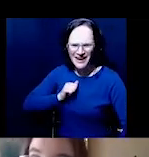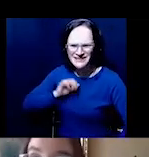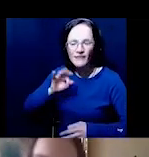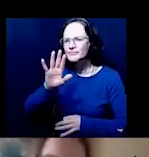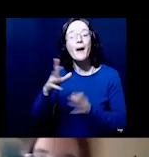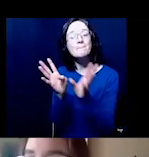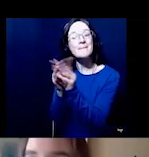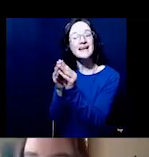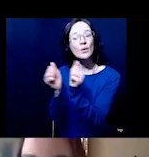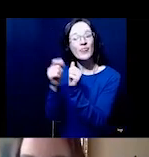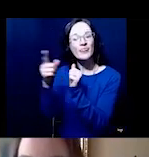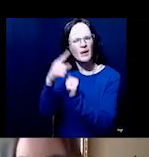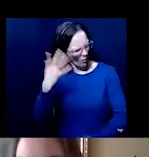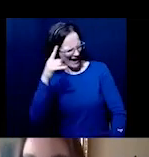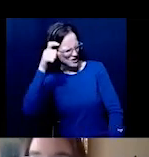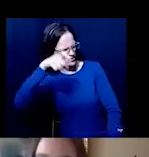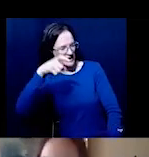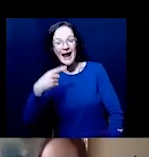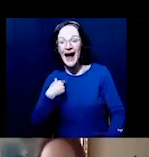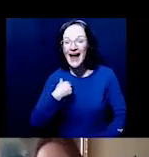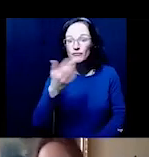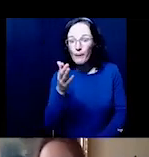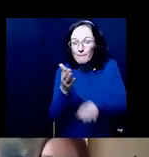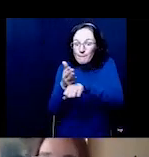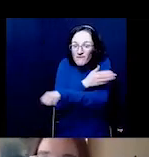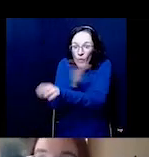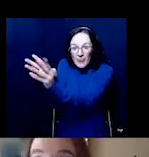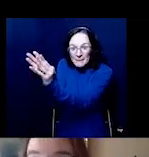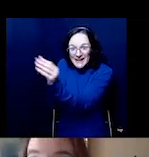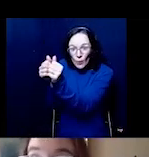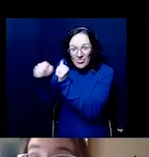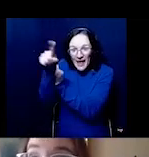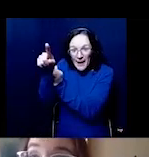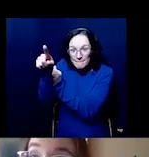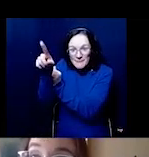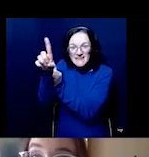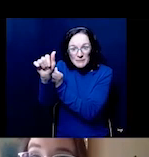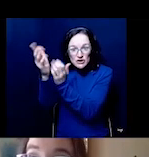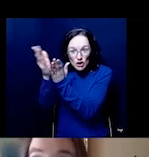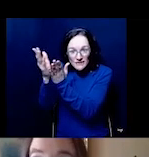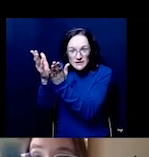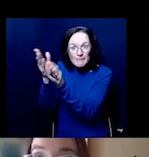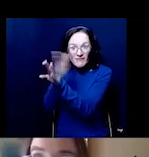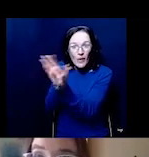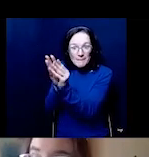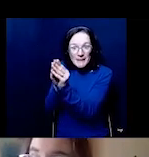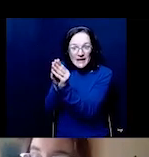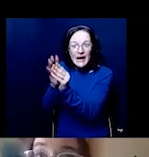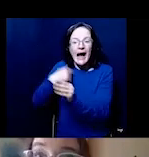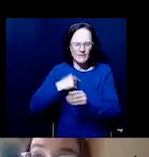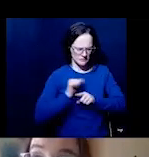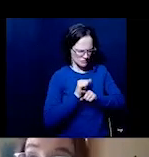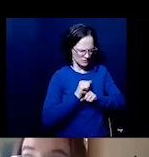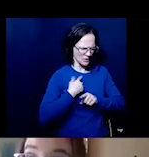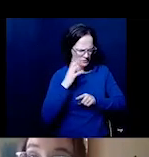Okay, how do I justify I need these accommodations? And which is kind of, yeah, it's kind of hard. So I don't have any tips for you because I am